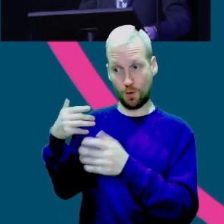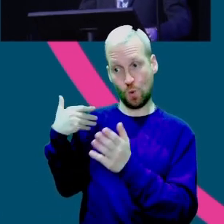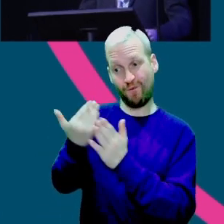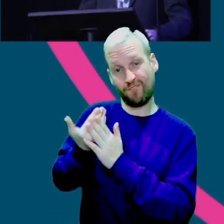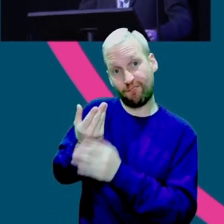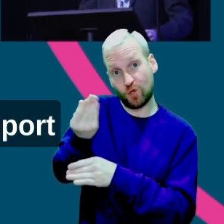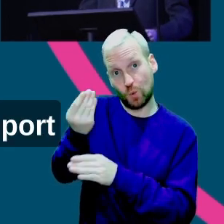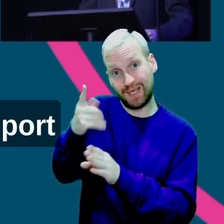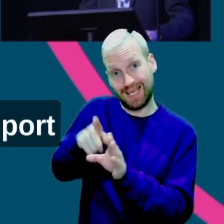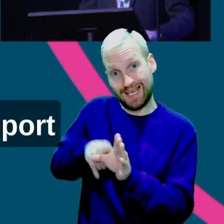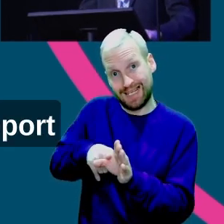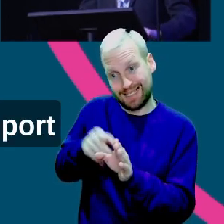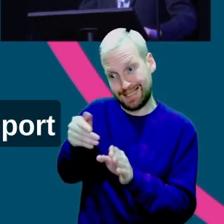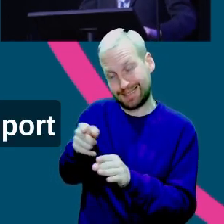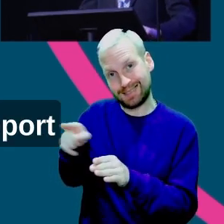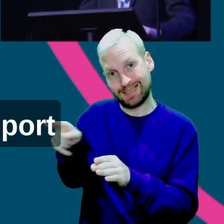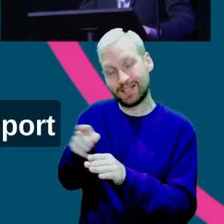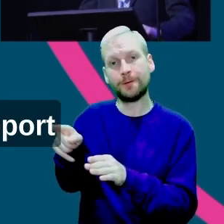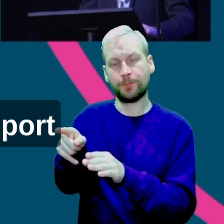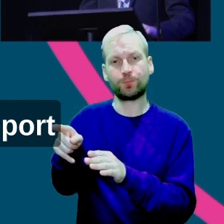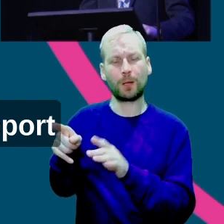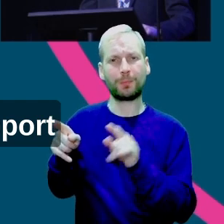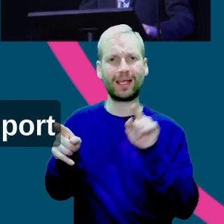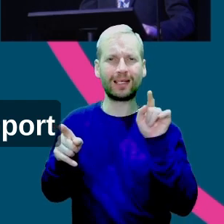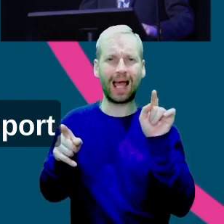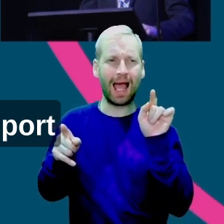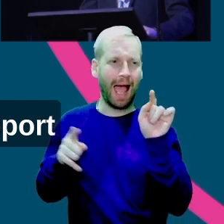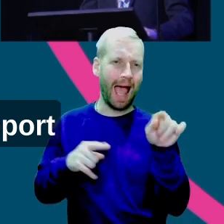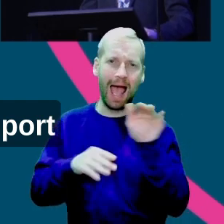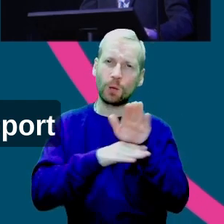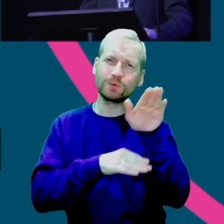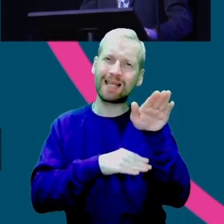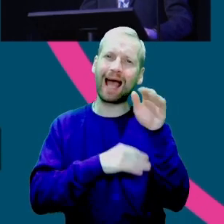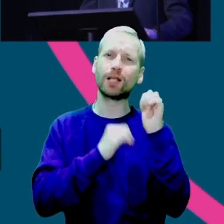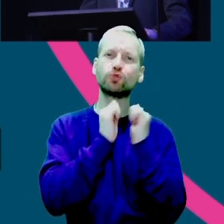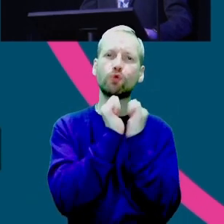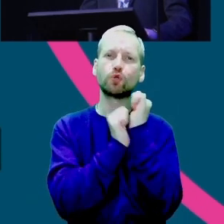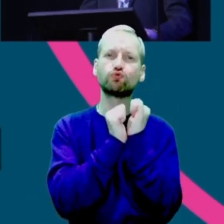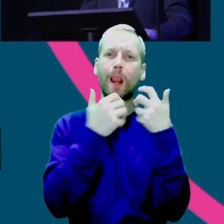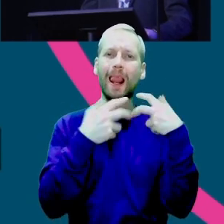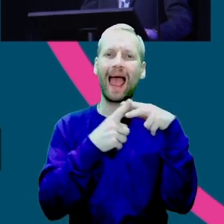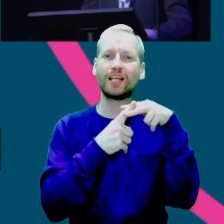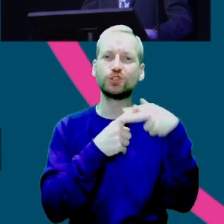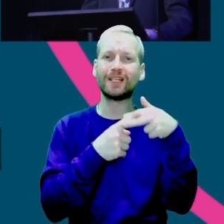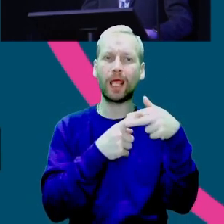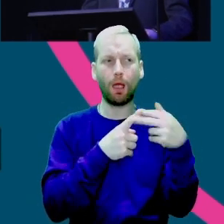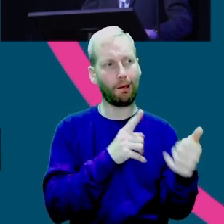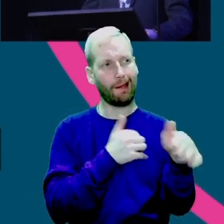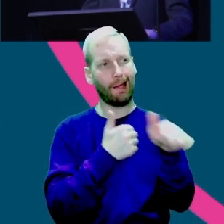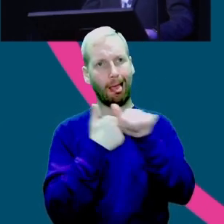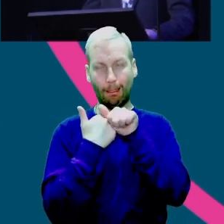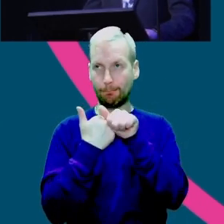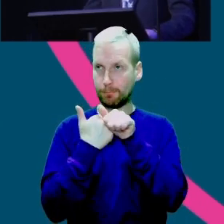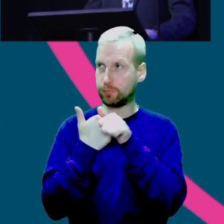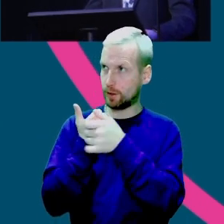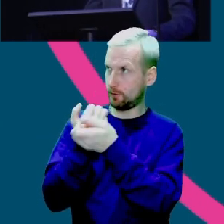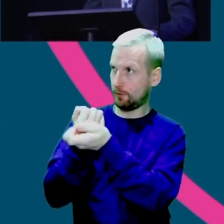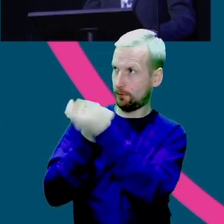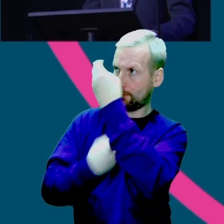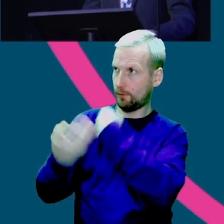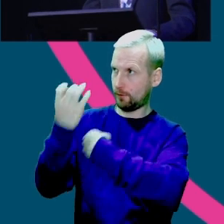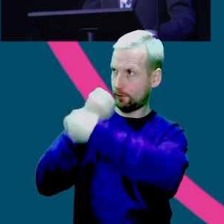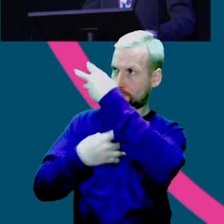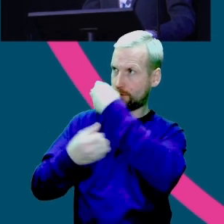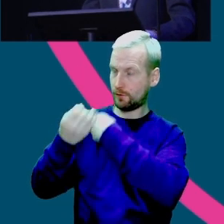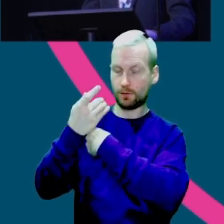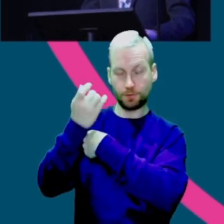few years, and we have external structural engineers that support us at the hospital with this really important work. So we